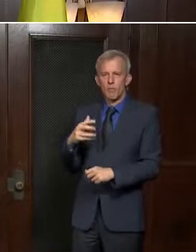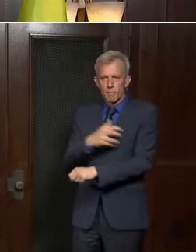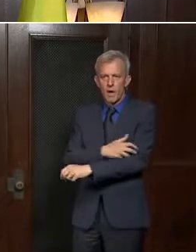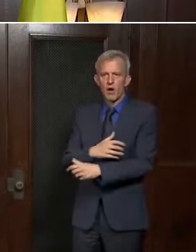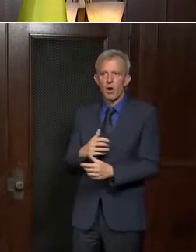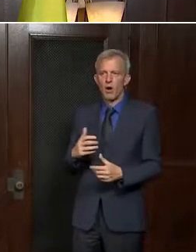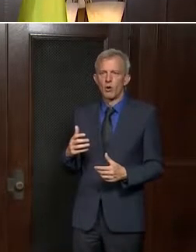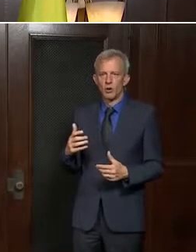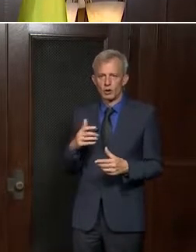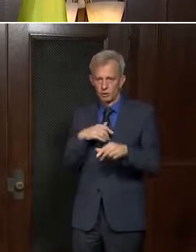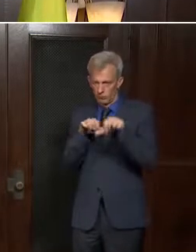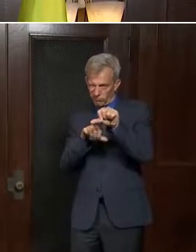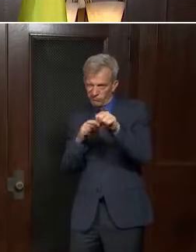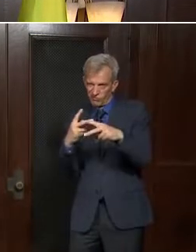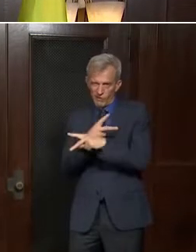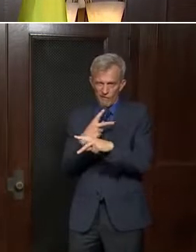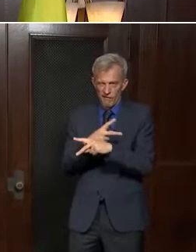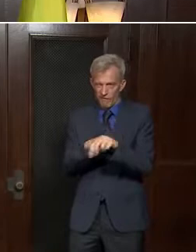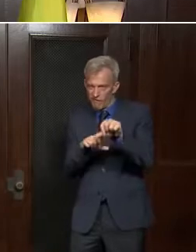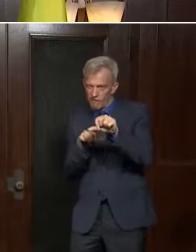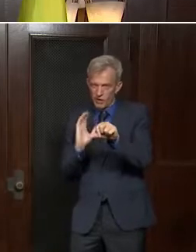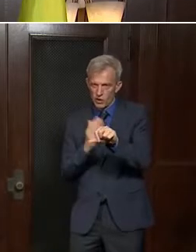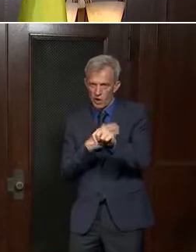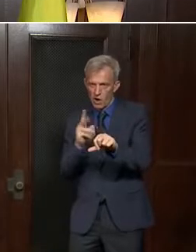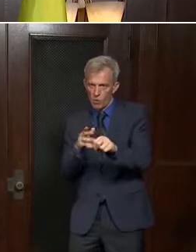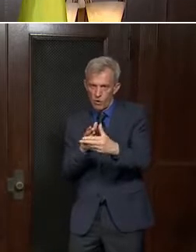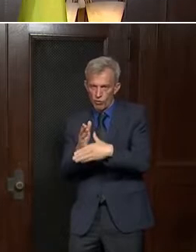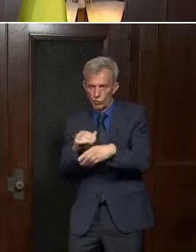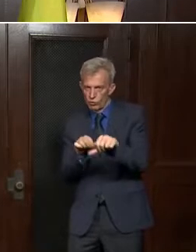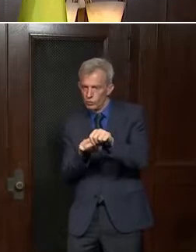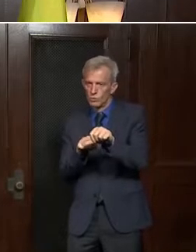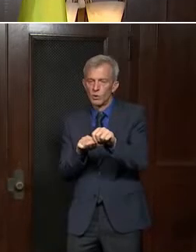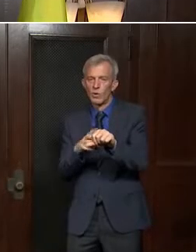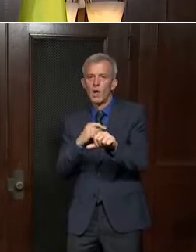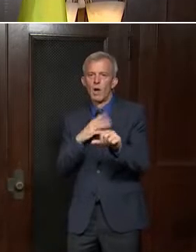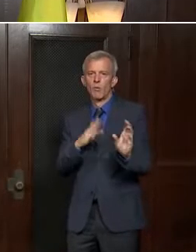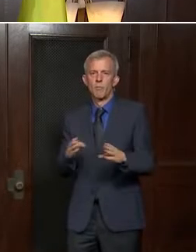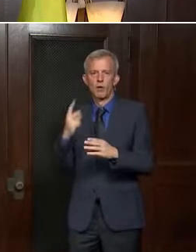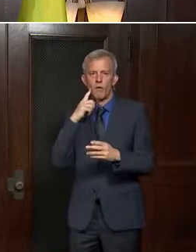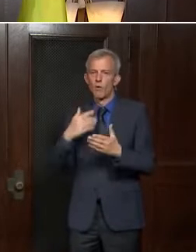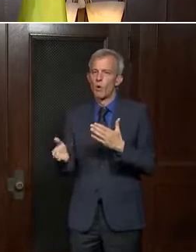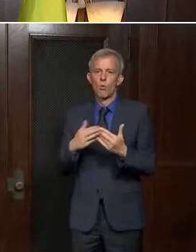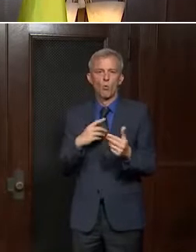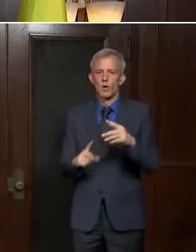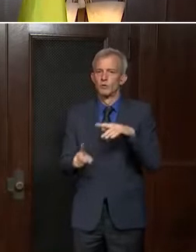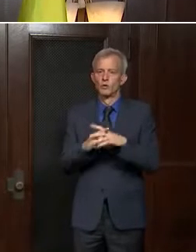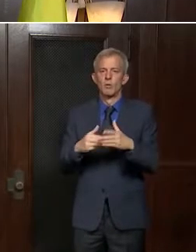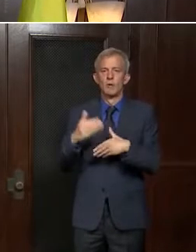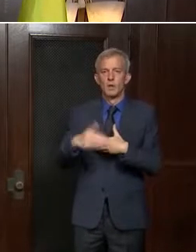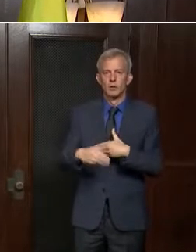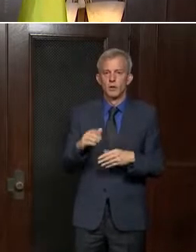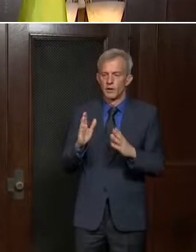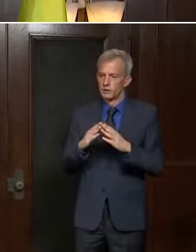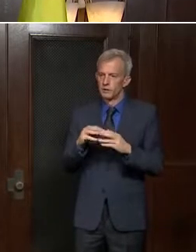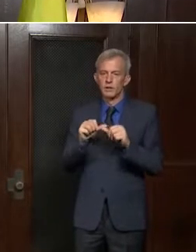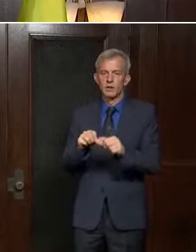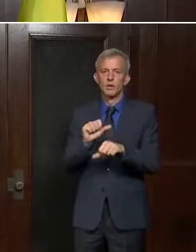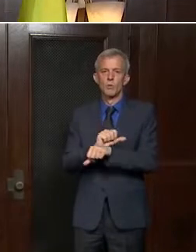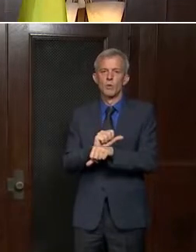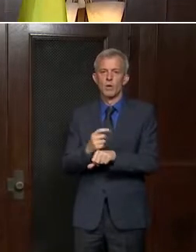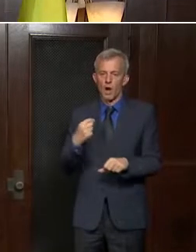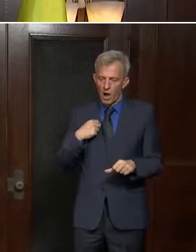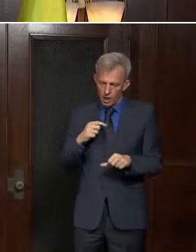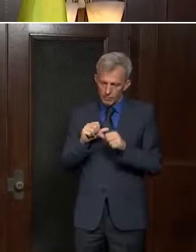way through this. And we're preparing for whatever comes next. This city is going to continue working. I'm going to keep working